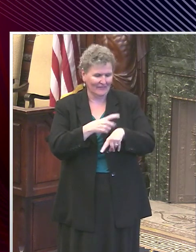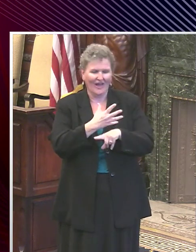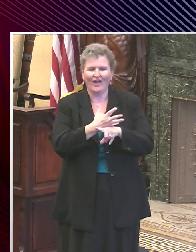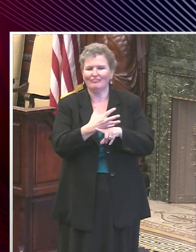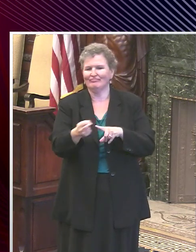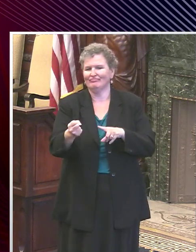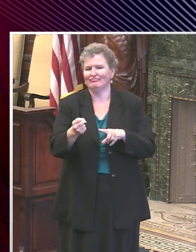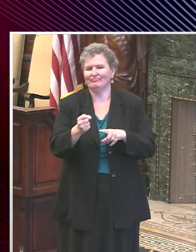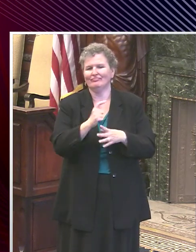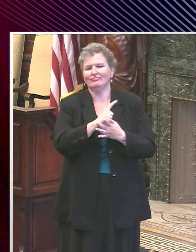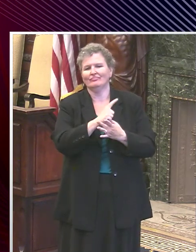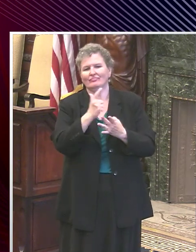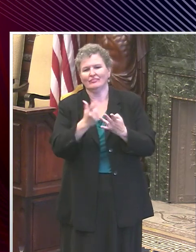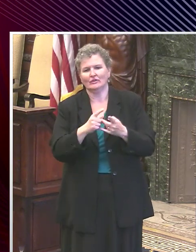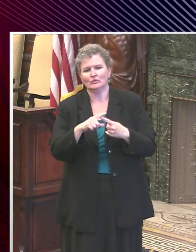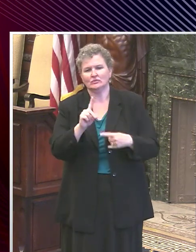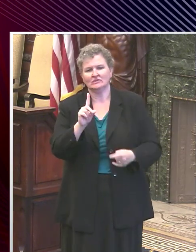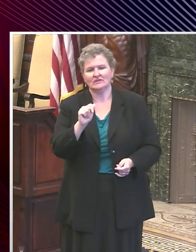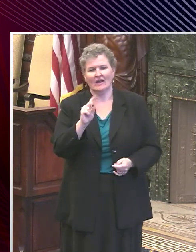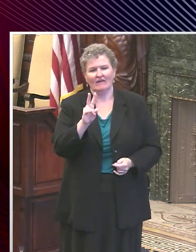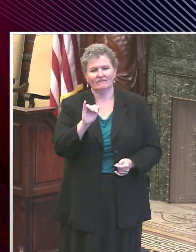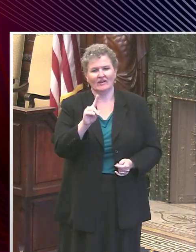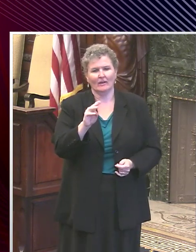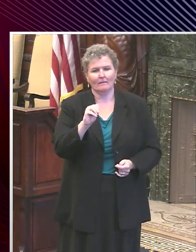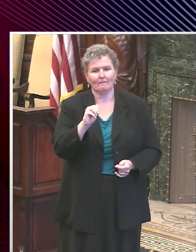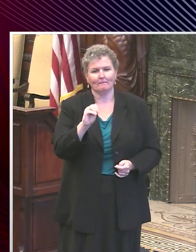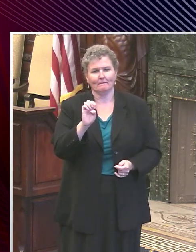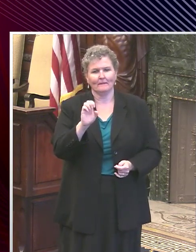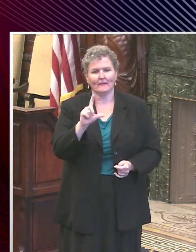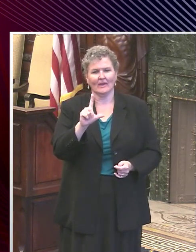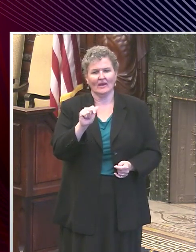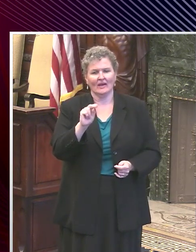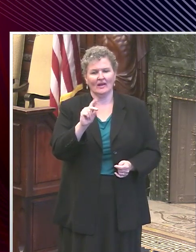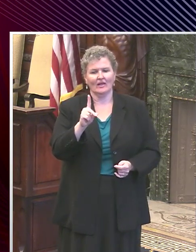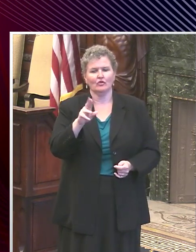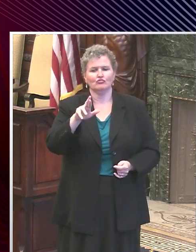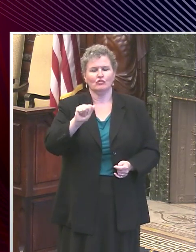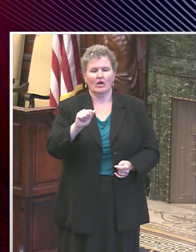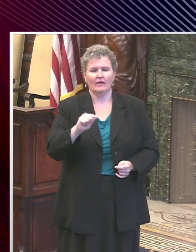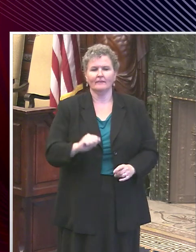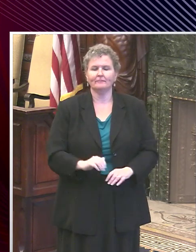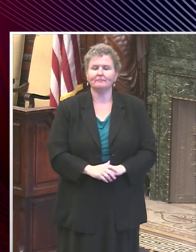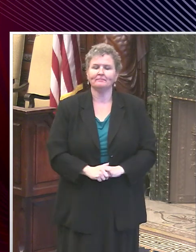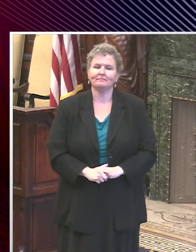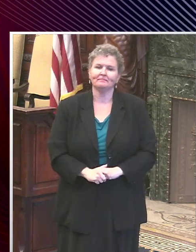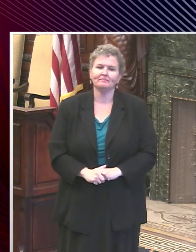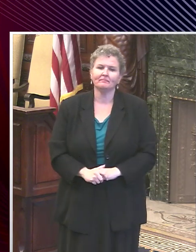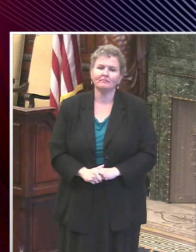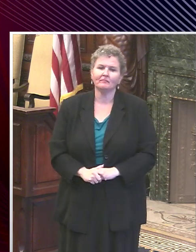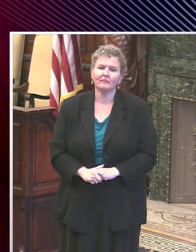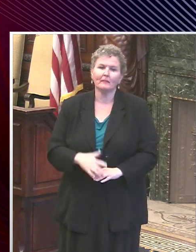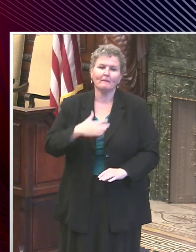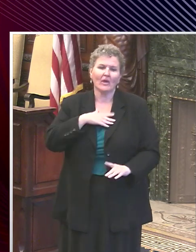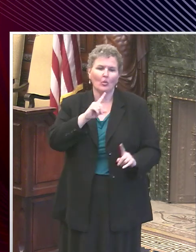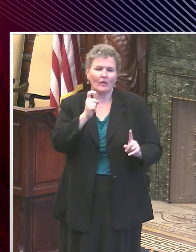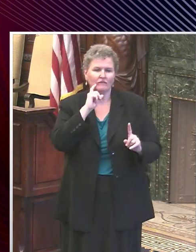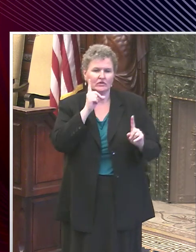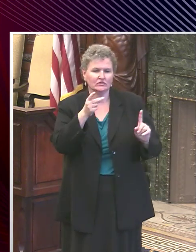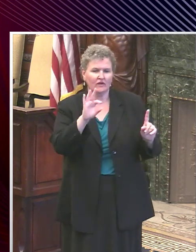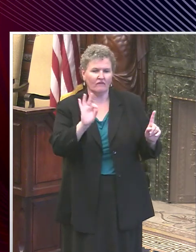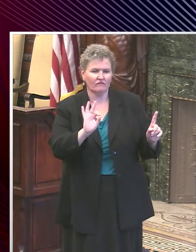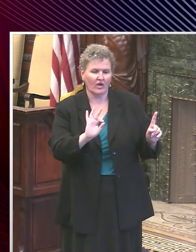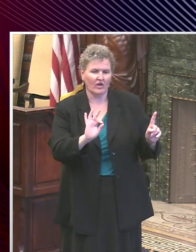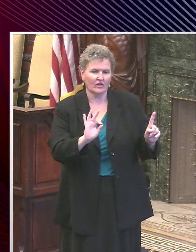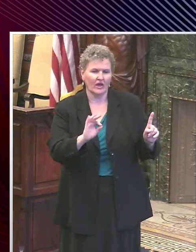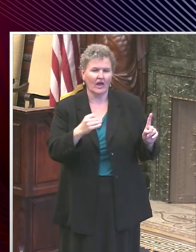quickly to David Melandra of Philadelphia Sports Nation. My question is for Dr. Farley and for Mayor